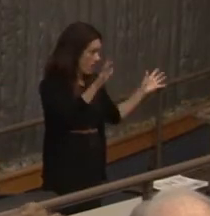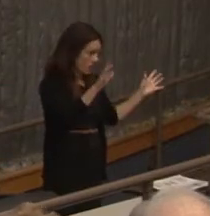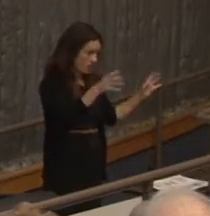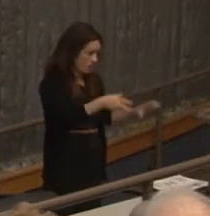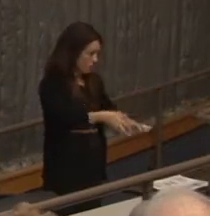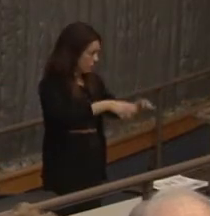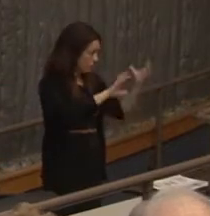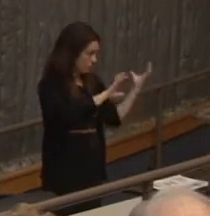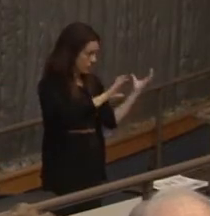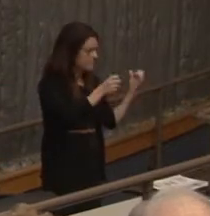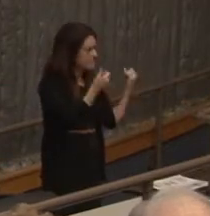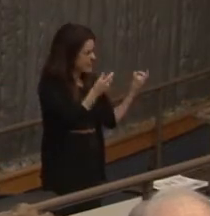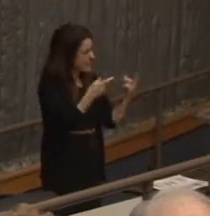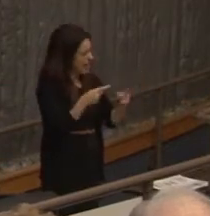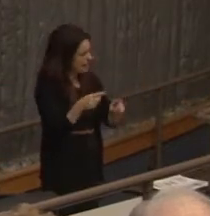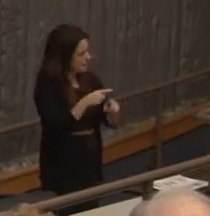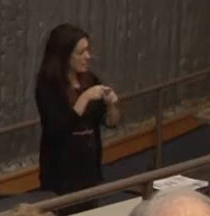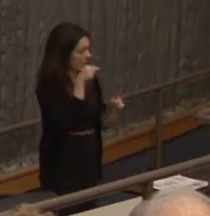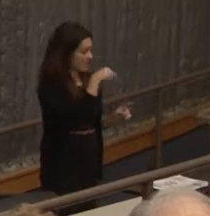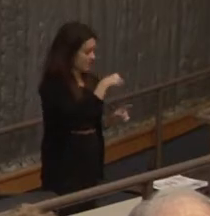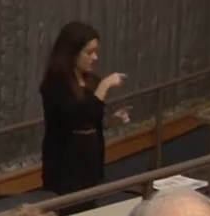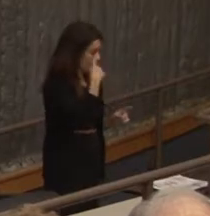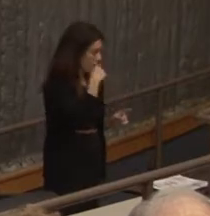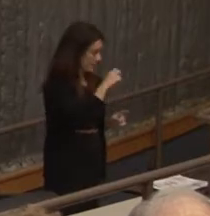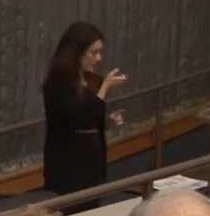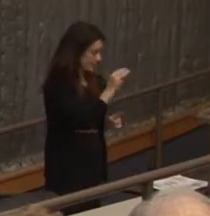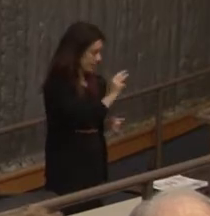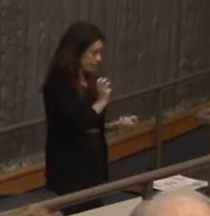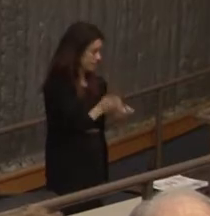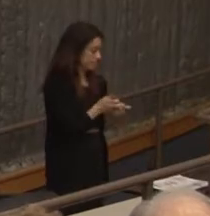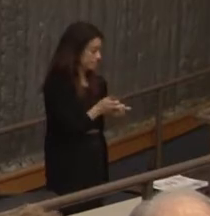you know. And